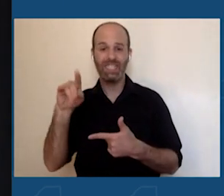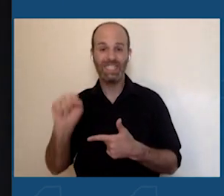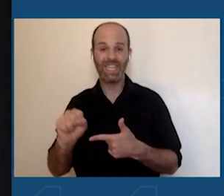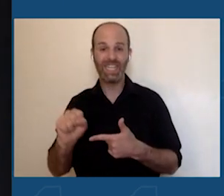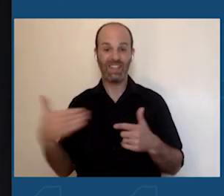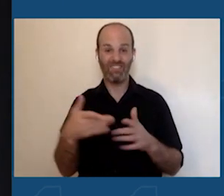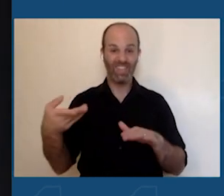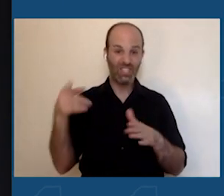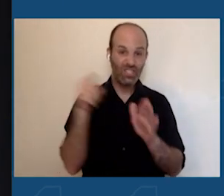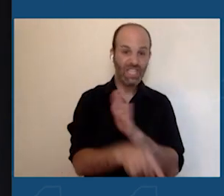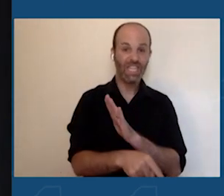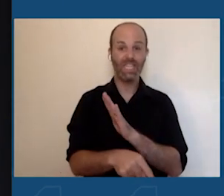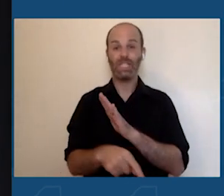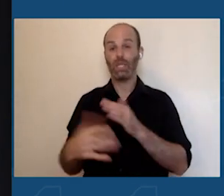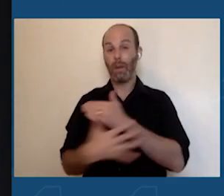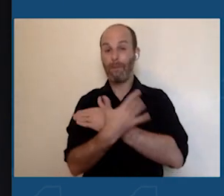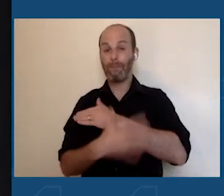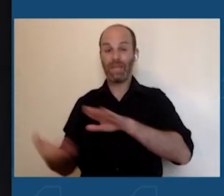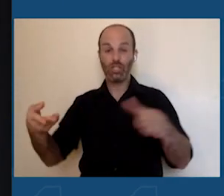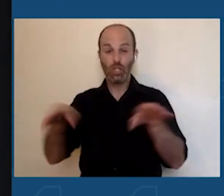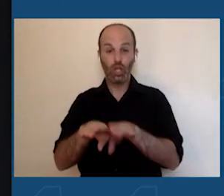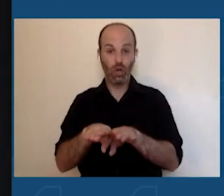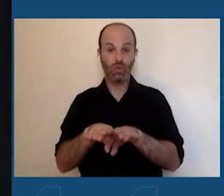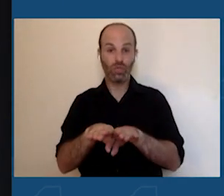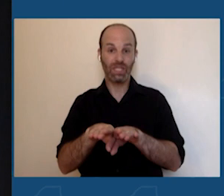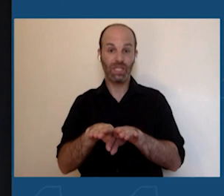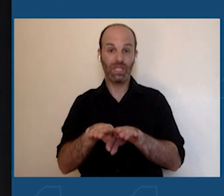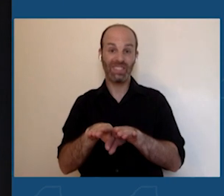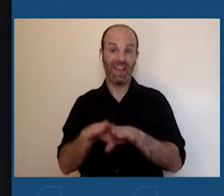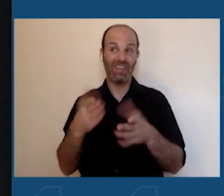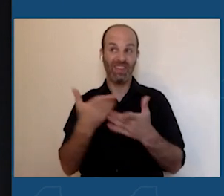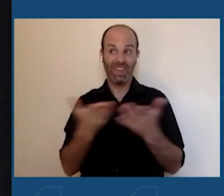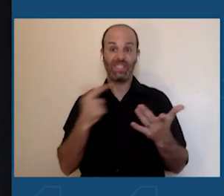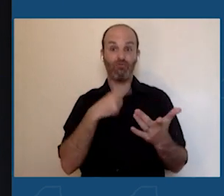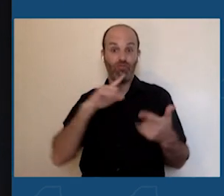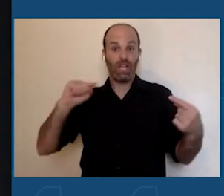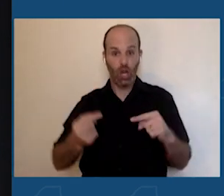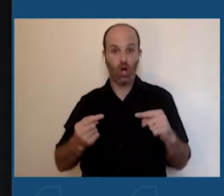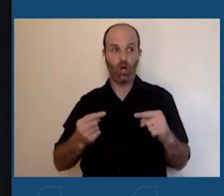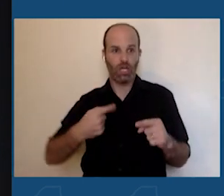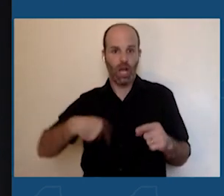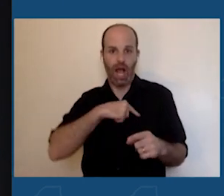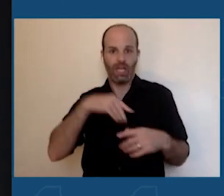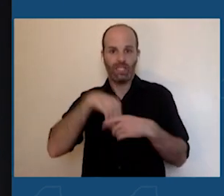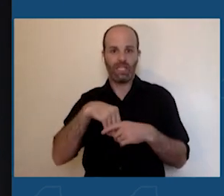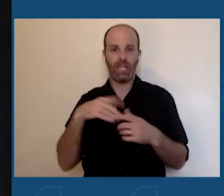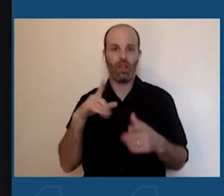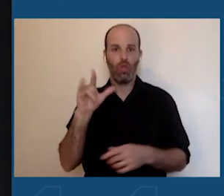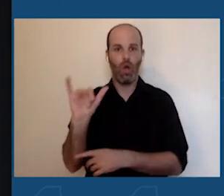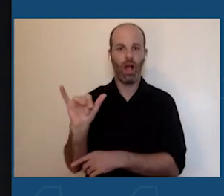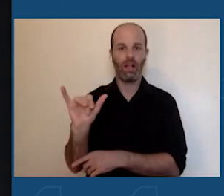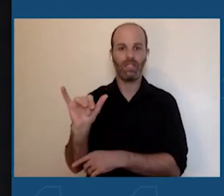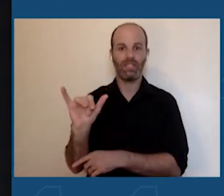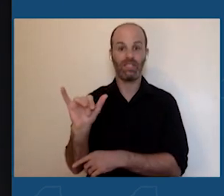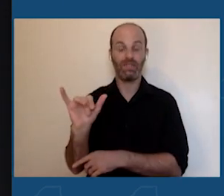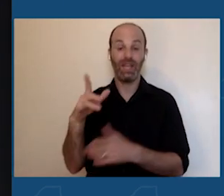things that are devastating to us on Long Island. And the solution is clear: wastewater technology. Thanks in large